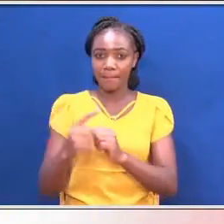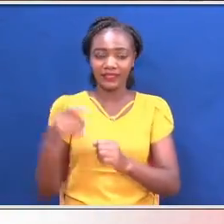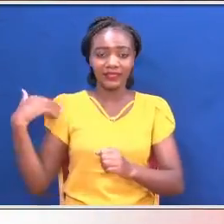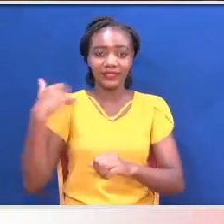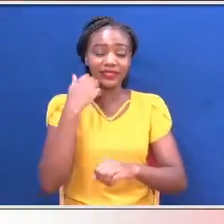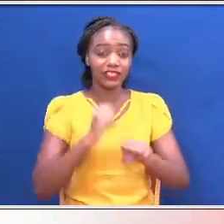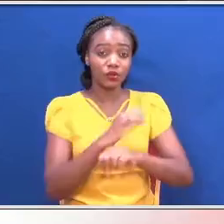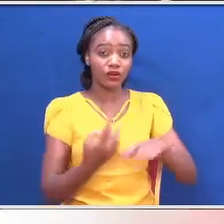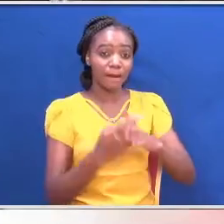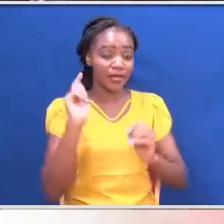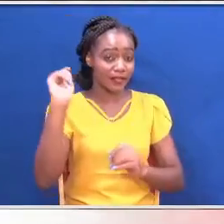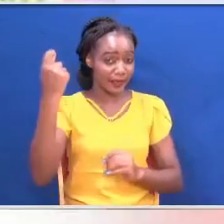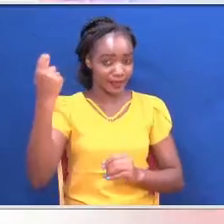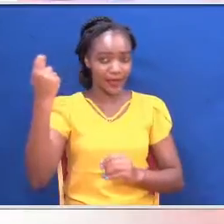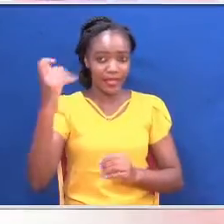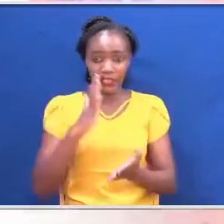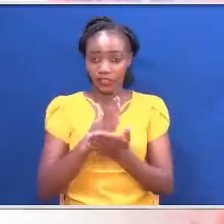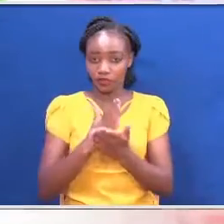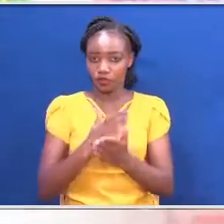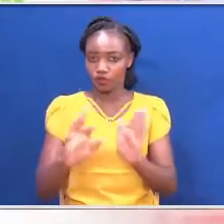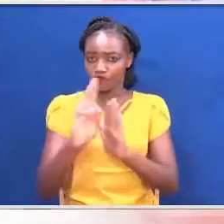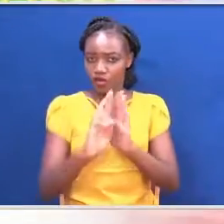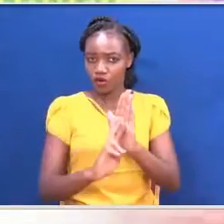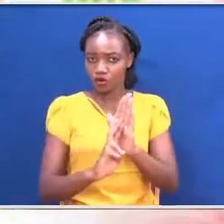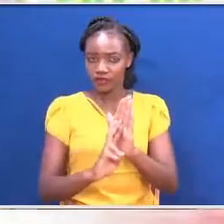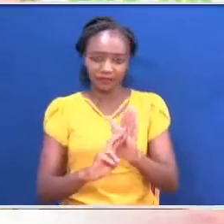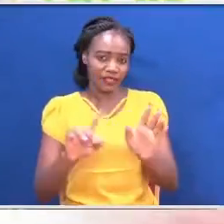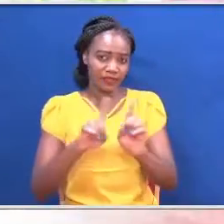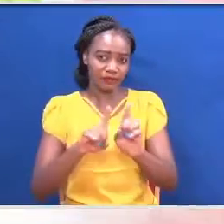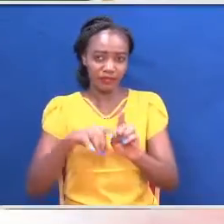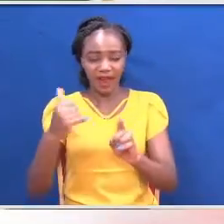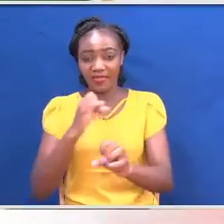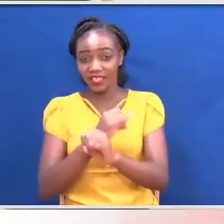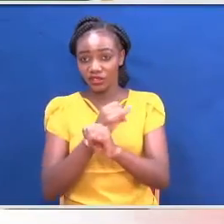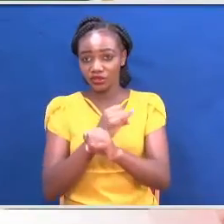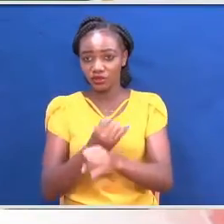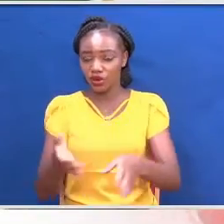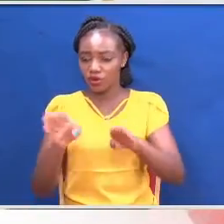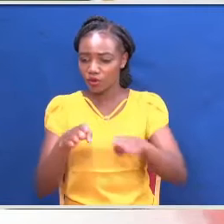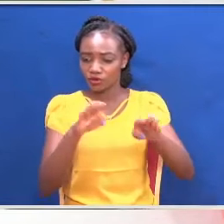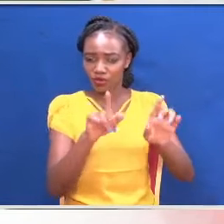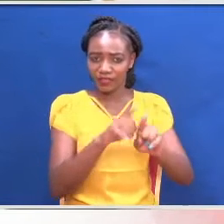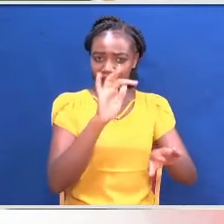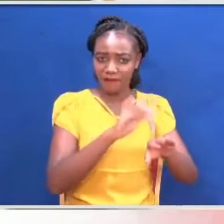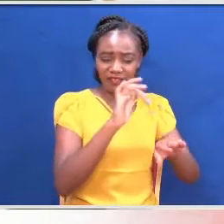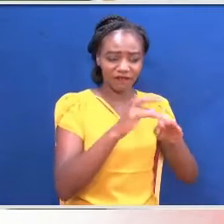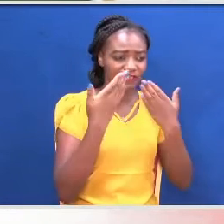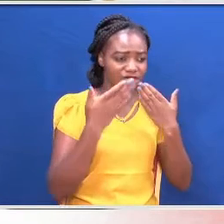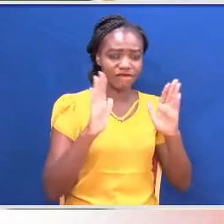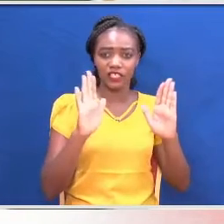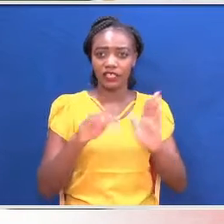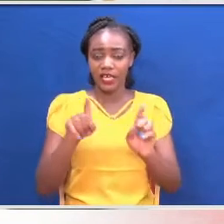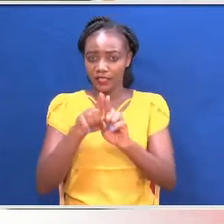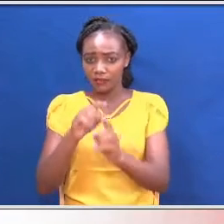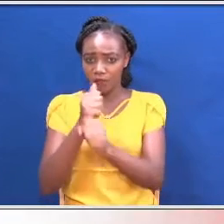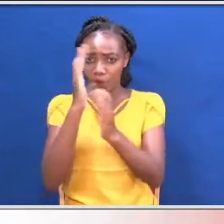novel coronavirus in the country, streets, markets, industries and institutions have depicted a sorry state. Employees